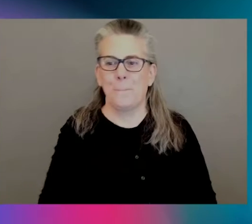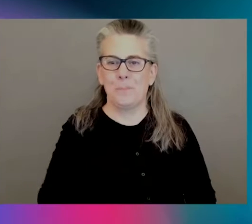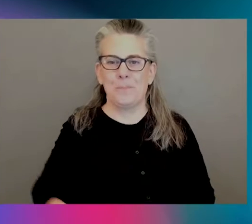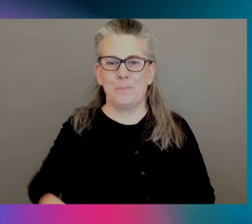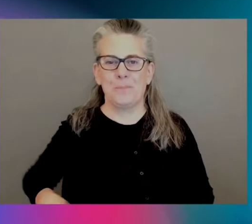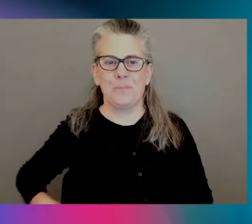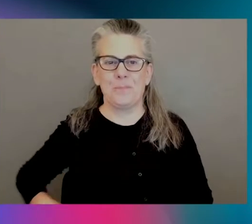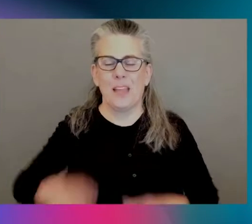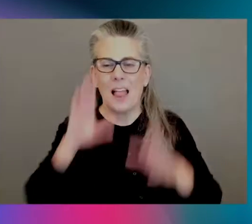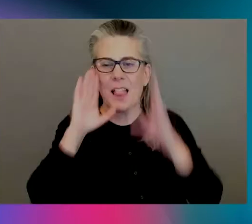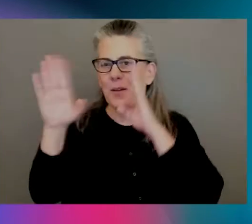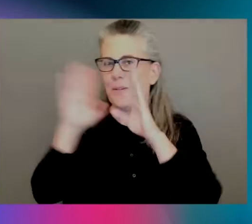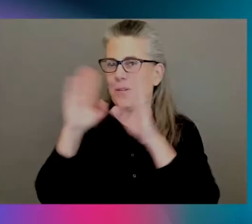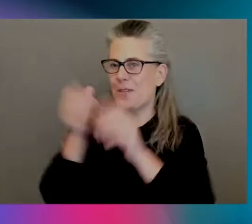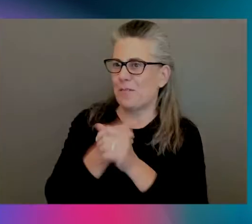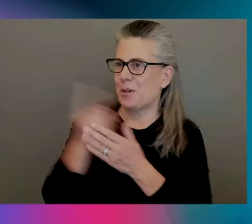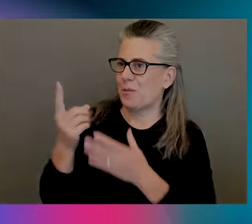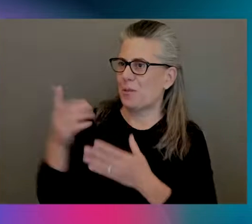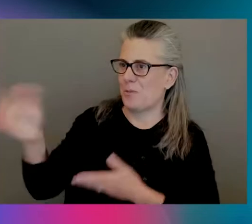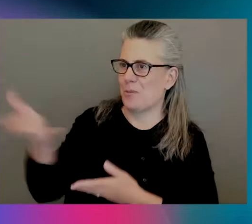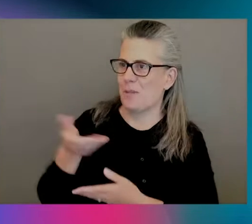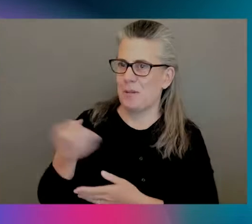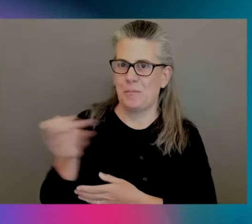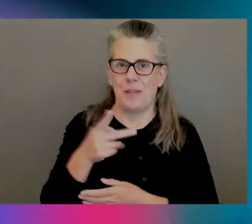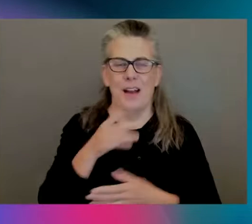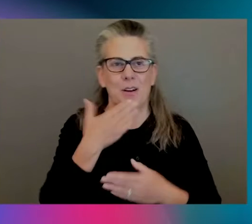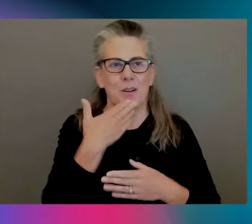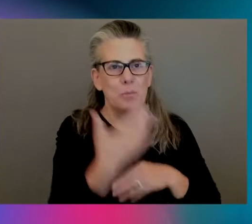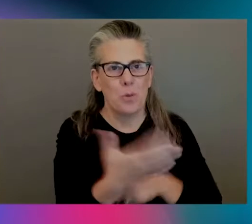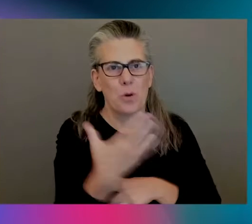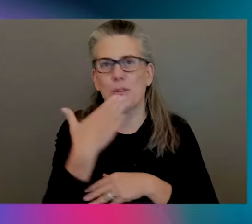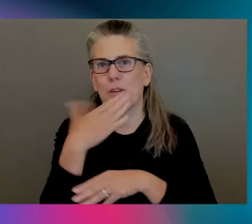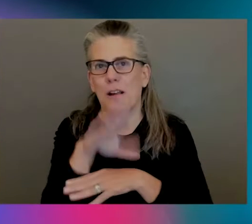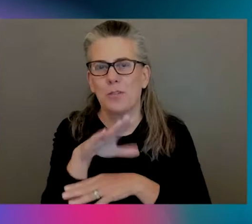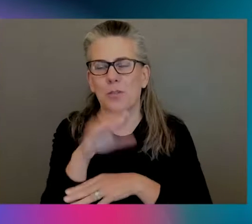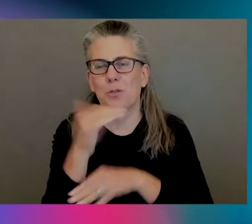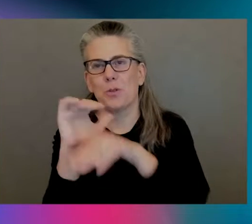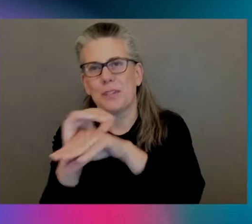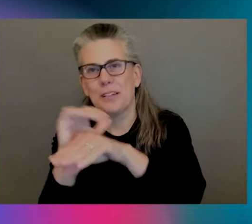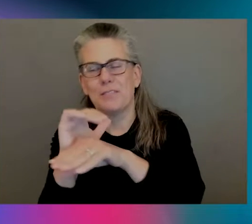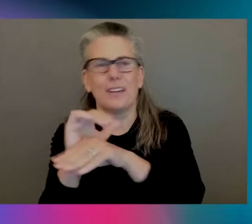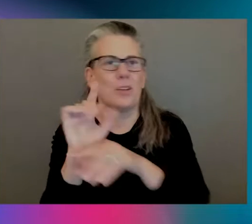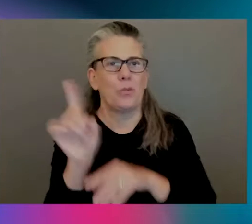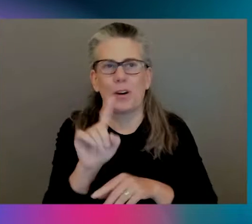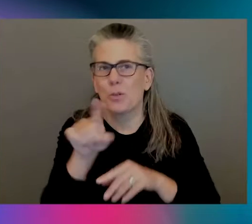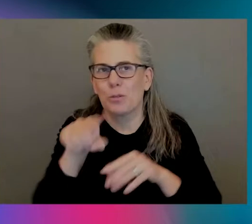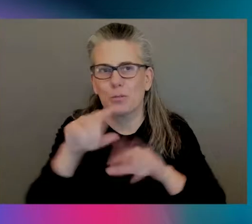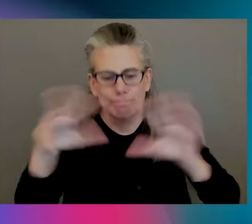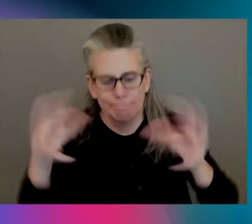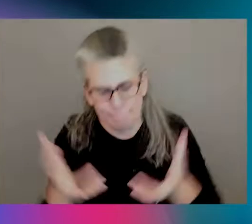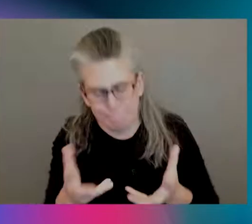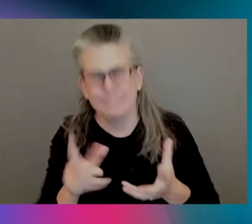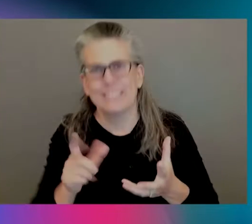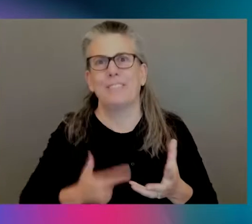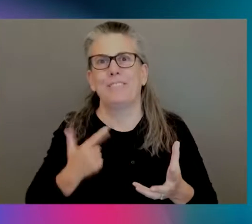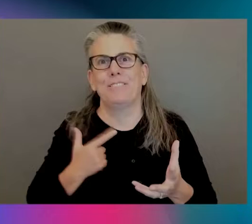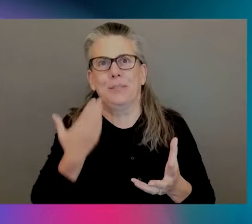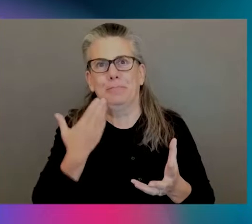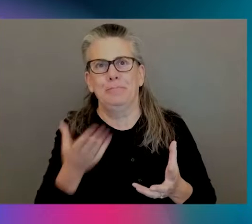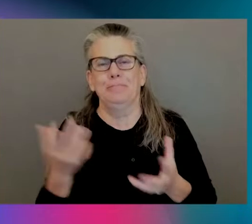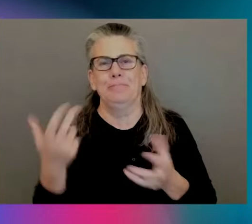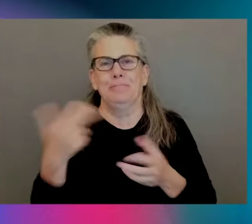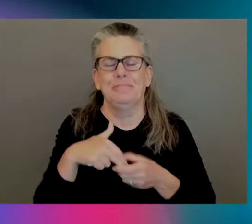Hello, everyone. Welcome back. Good morning, good afternoon, and good evening, depending on from where you are joining us from. We are coming to you live from